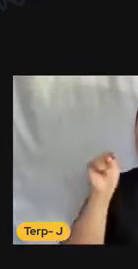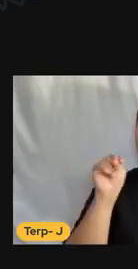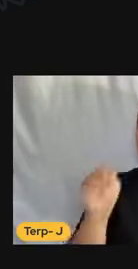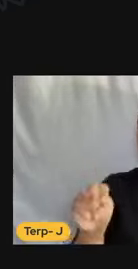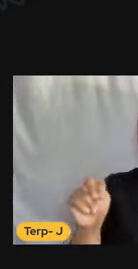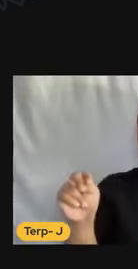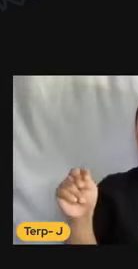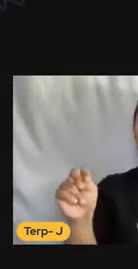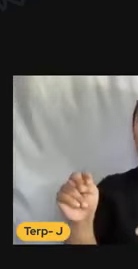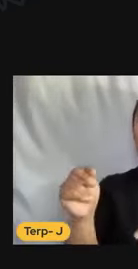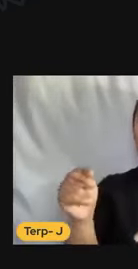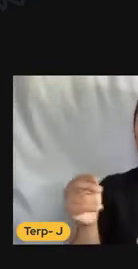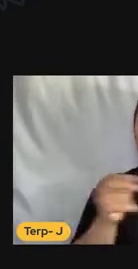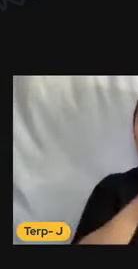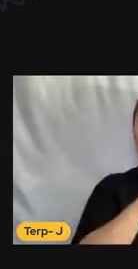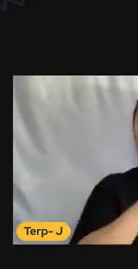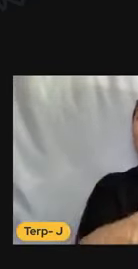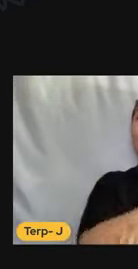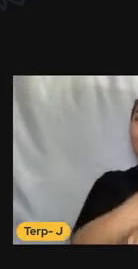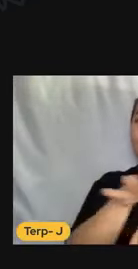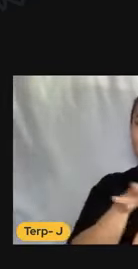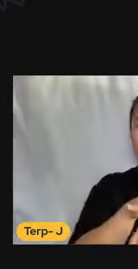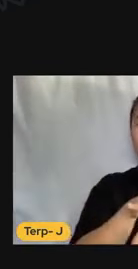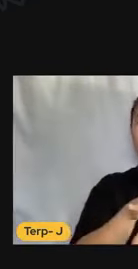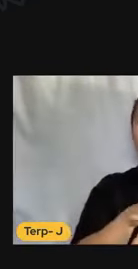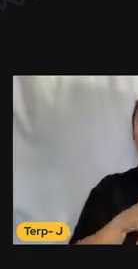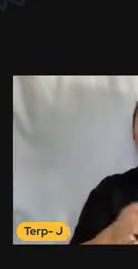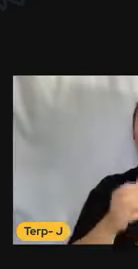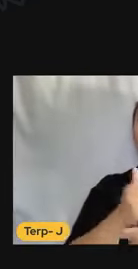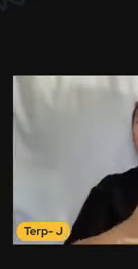lives to be able to function effectively.